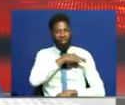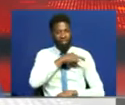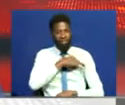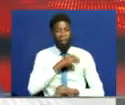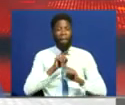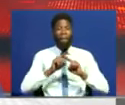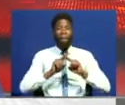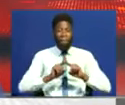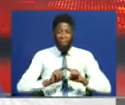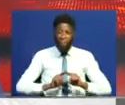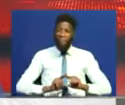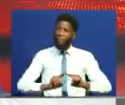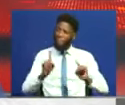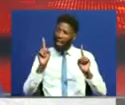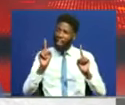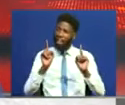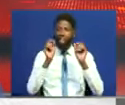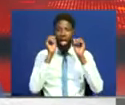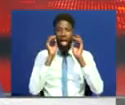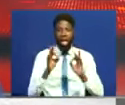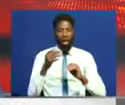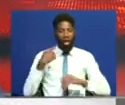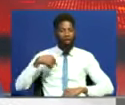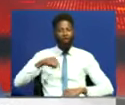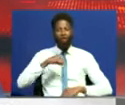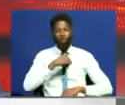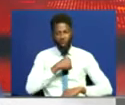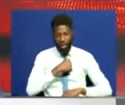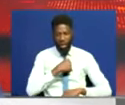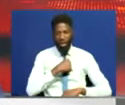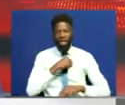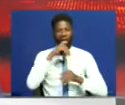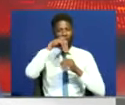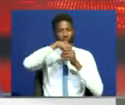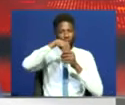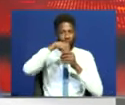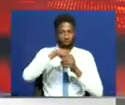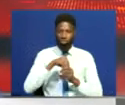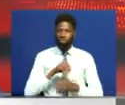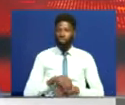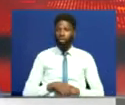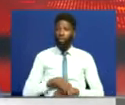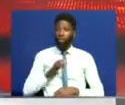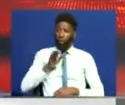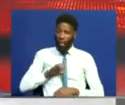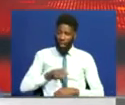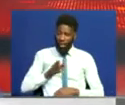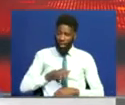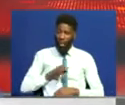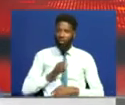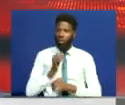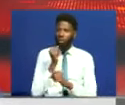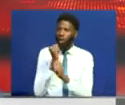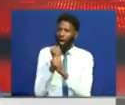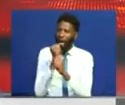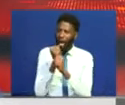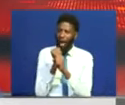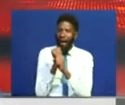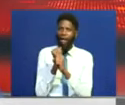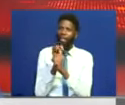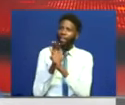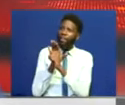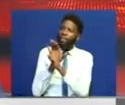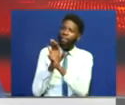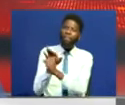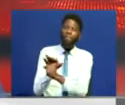inclusion, if we don't discriminate women in places of work, mm, they get job, they get empowered, I